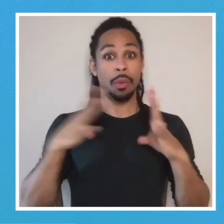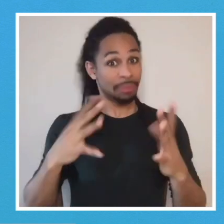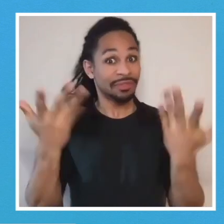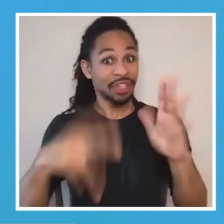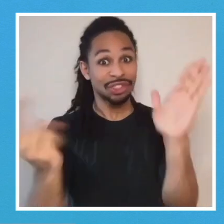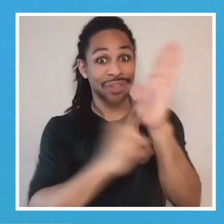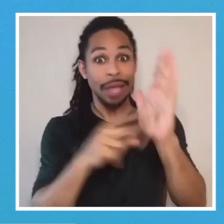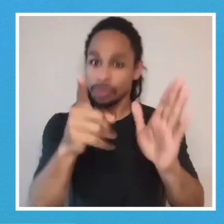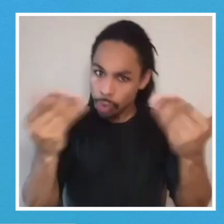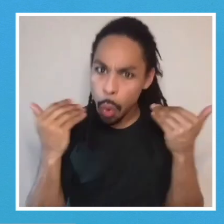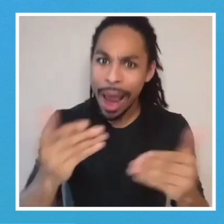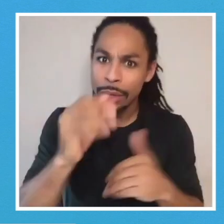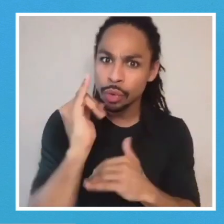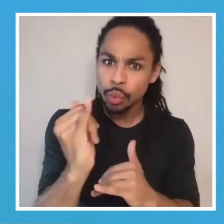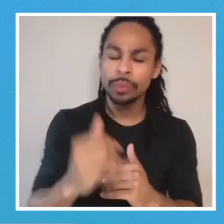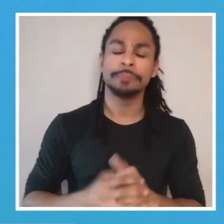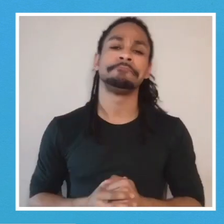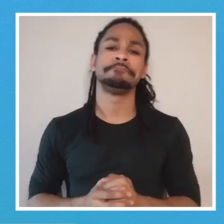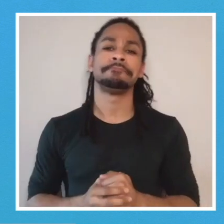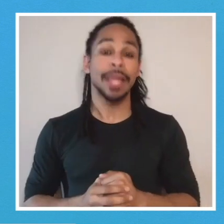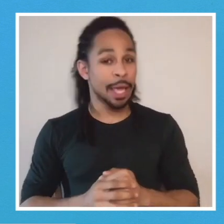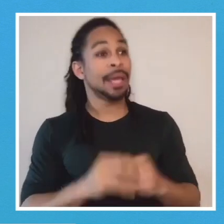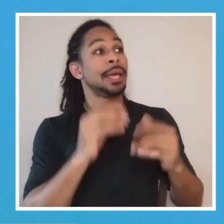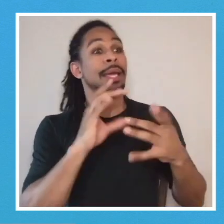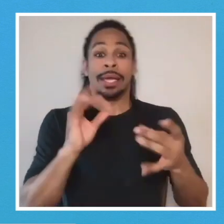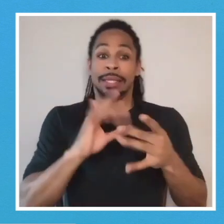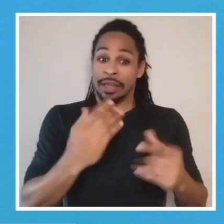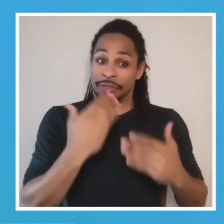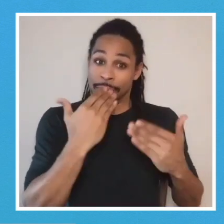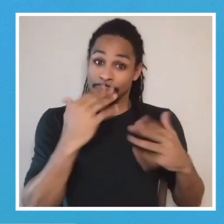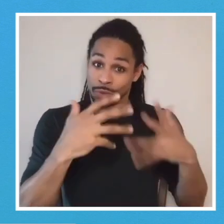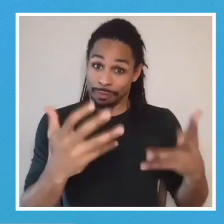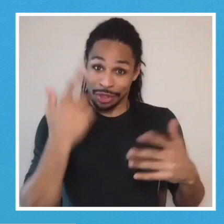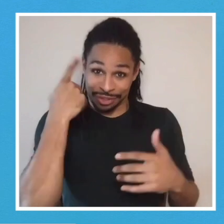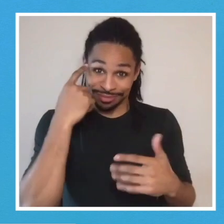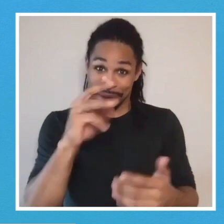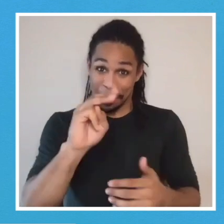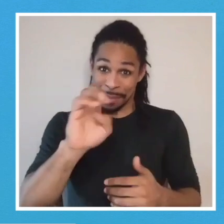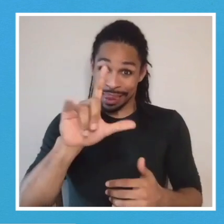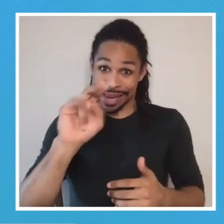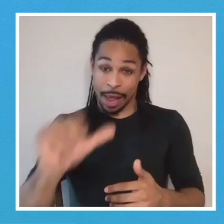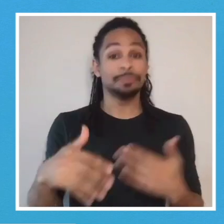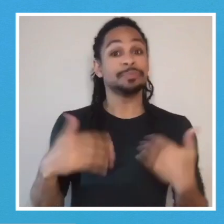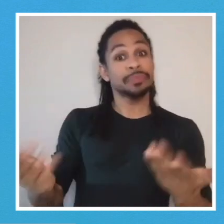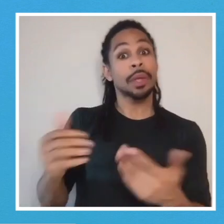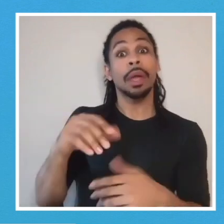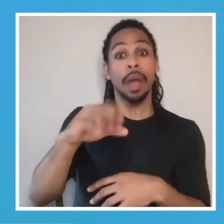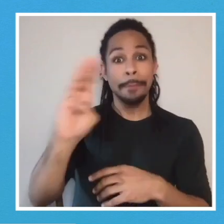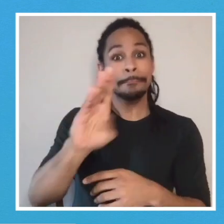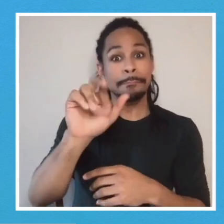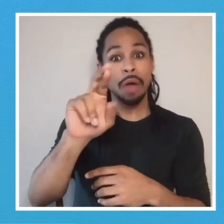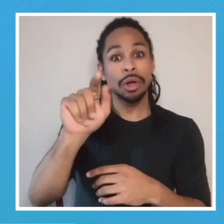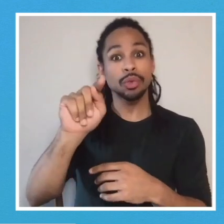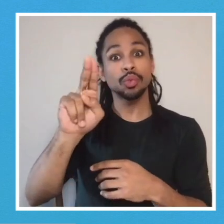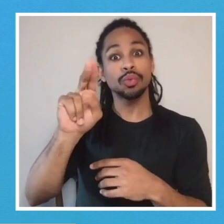so much, Melina. Mark, you're a celebrity. You know other celebrities, and I'm